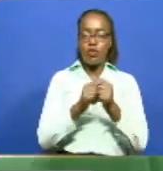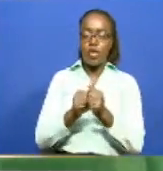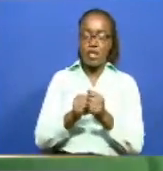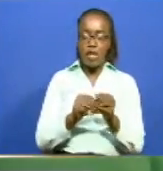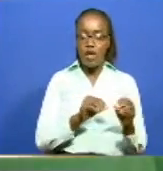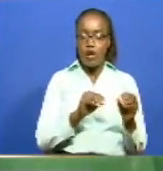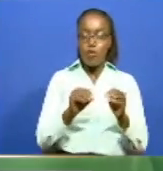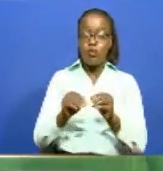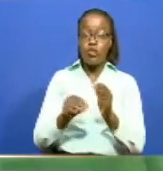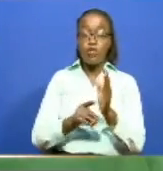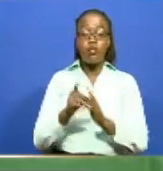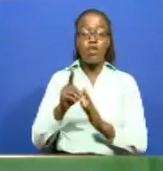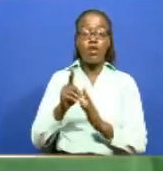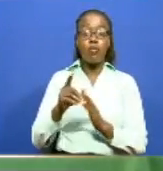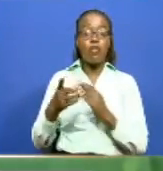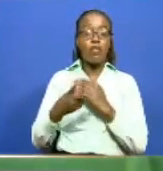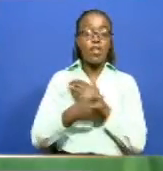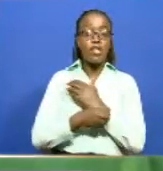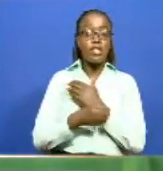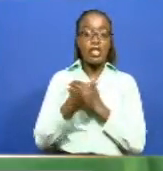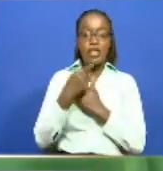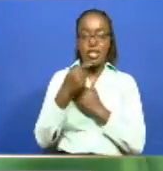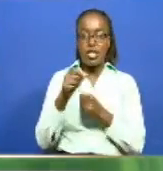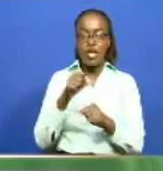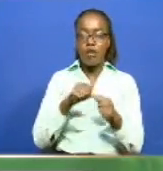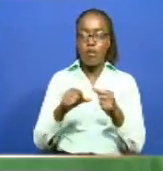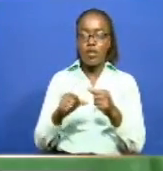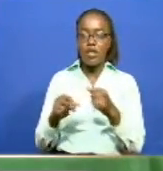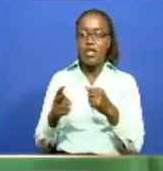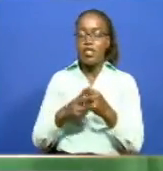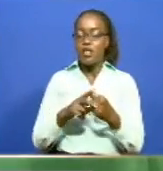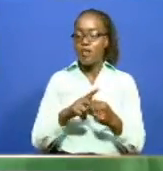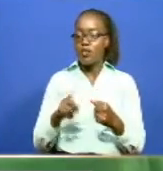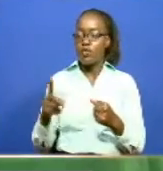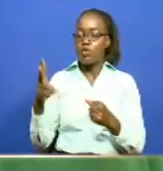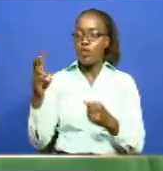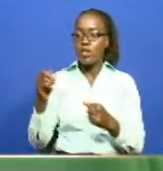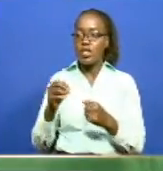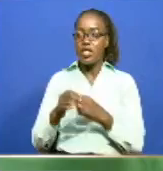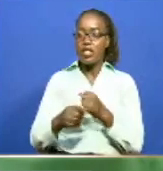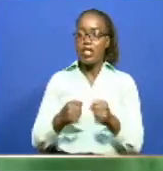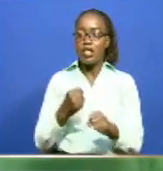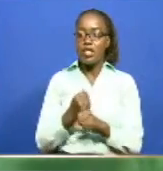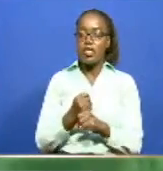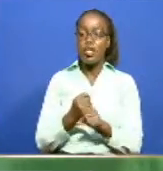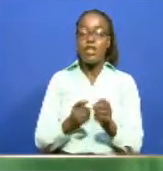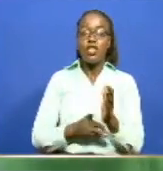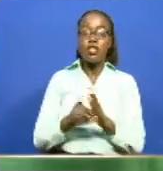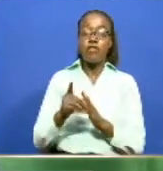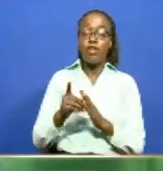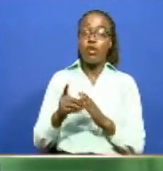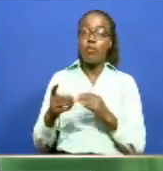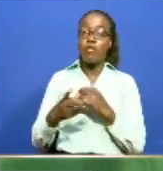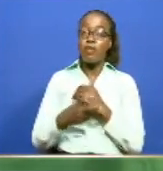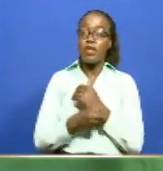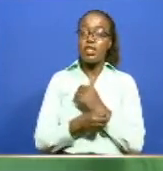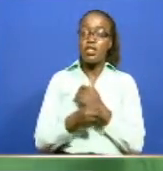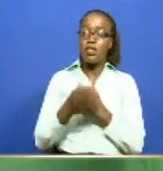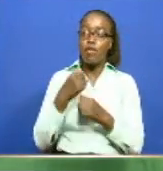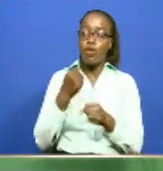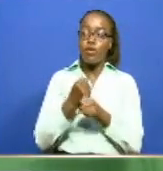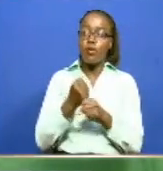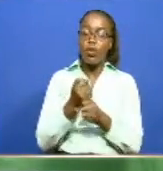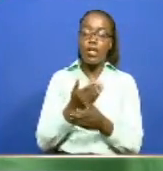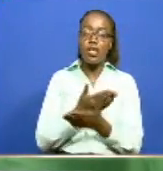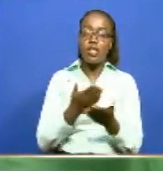a vaccine. I told you it takes about 7 to 20 years ordinarily to be able to develop a vaccine. We want to do this in less